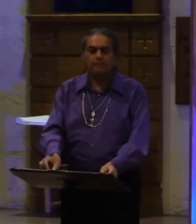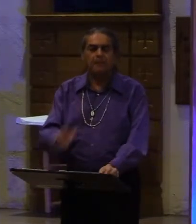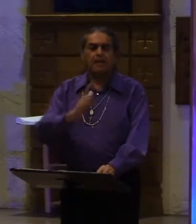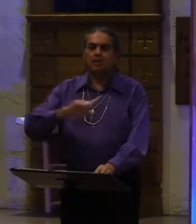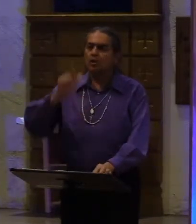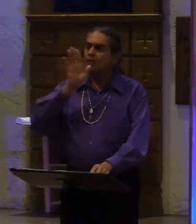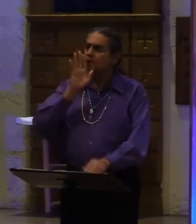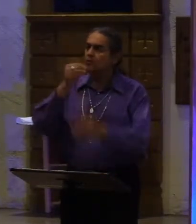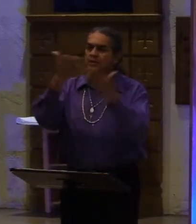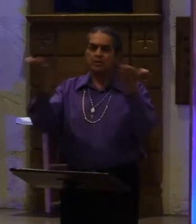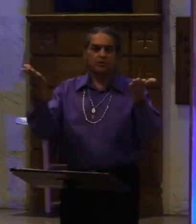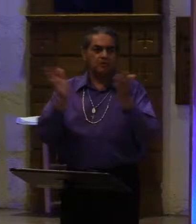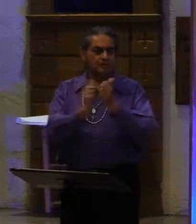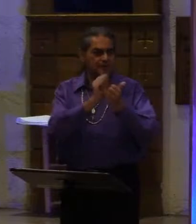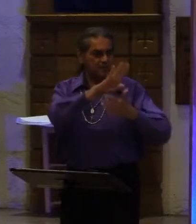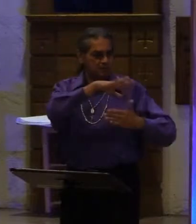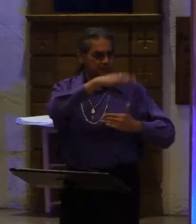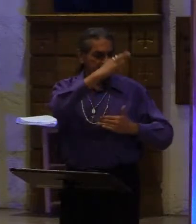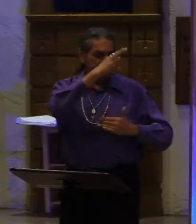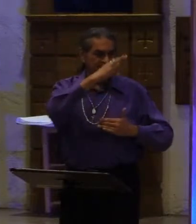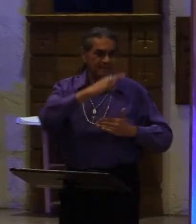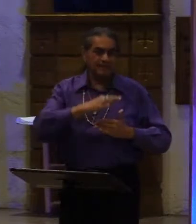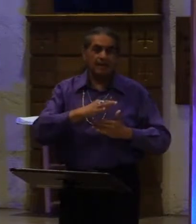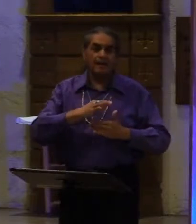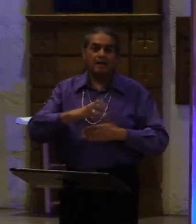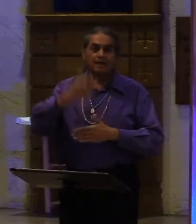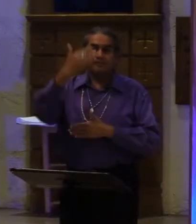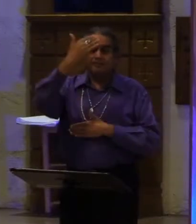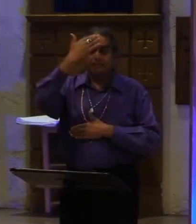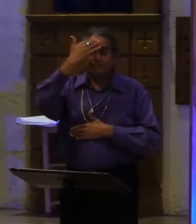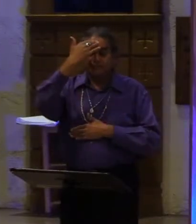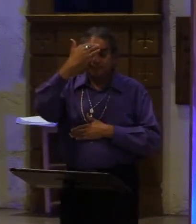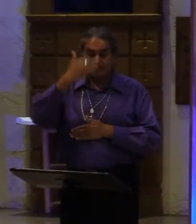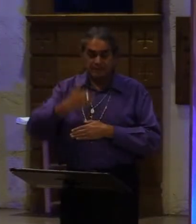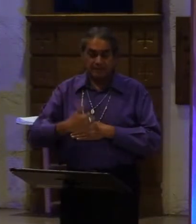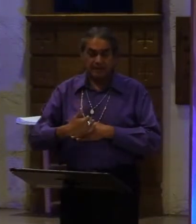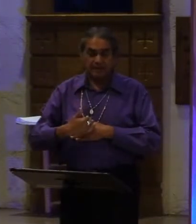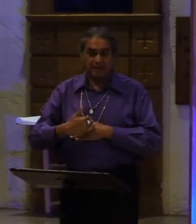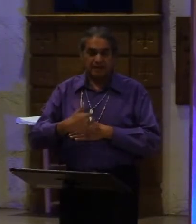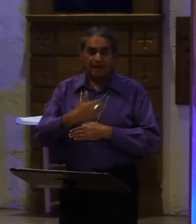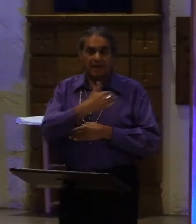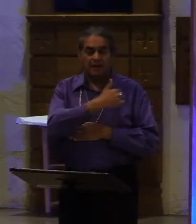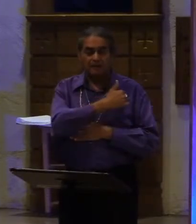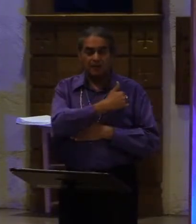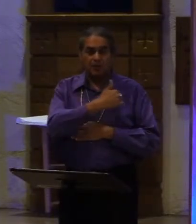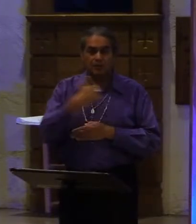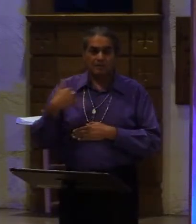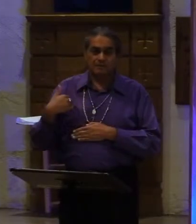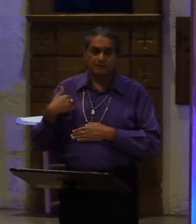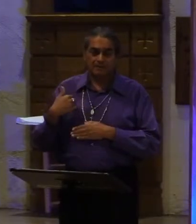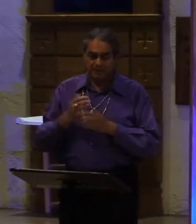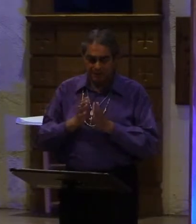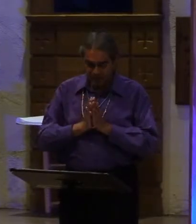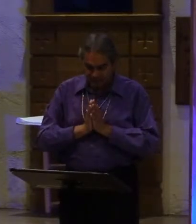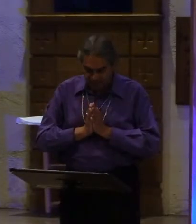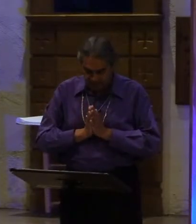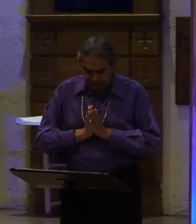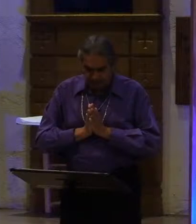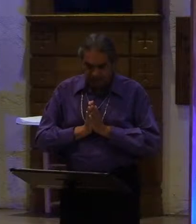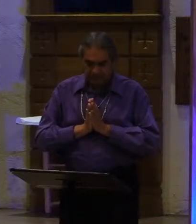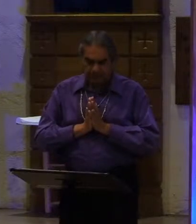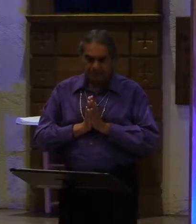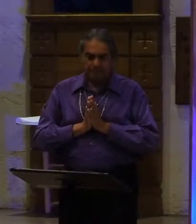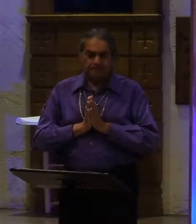Be with you. In the name of the Father and of the Son and of the Holy Spirit.